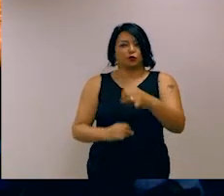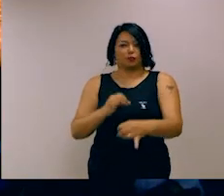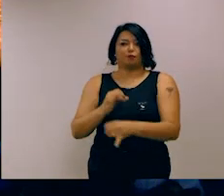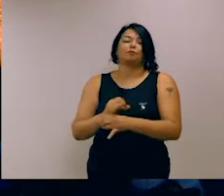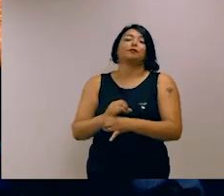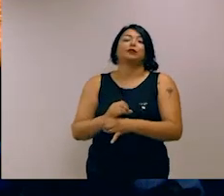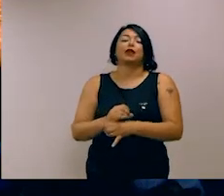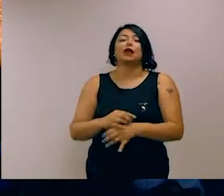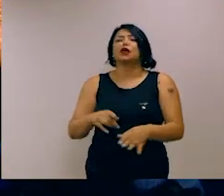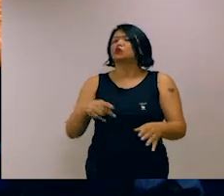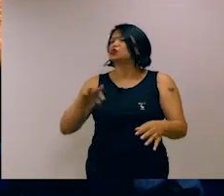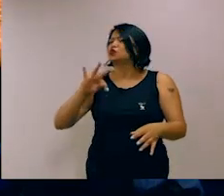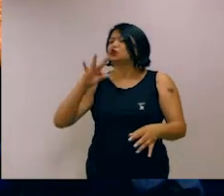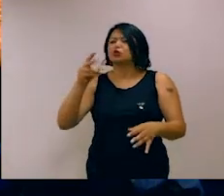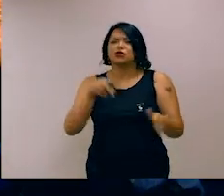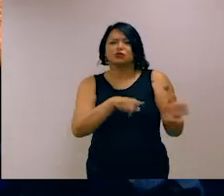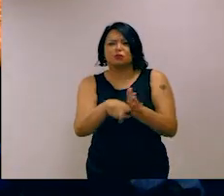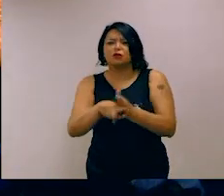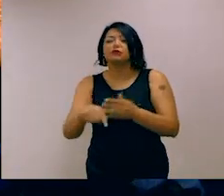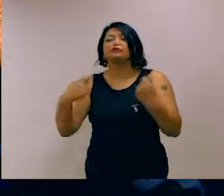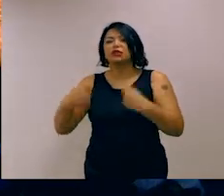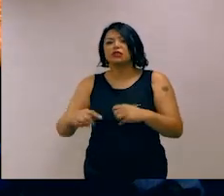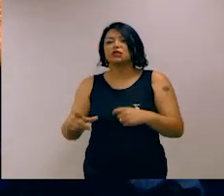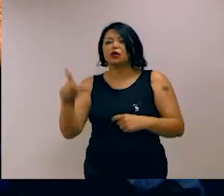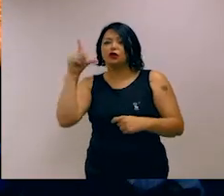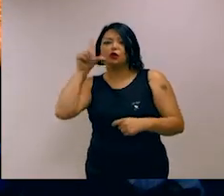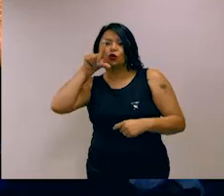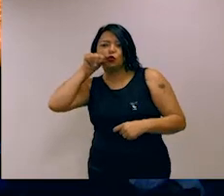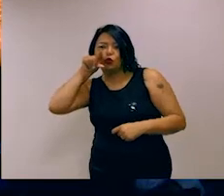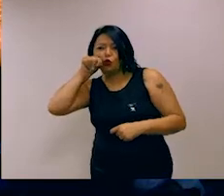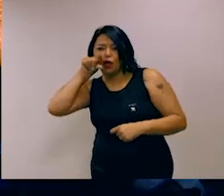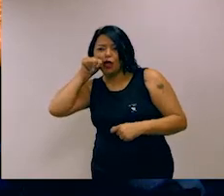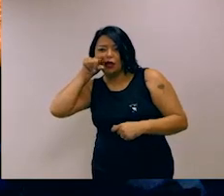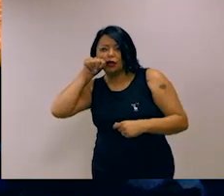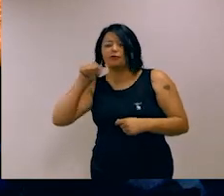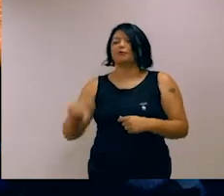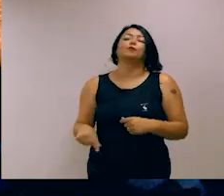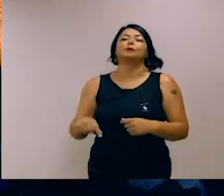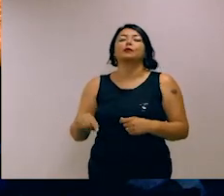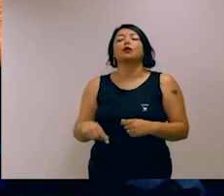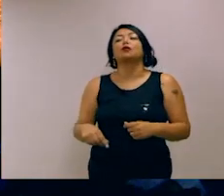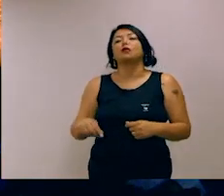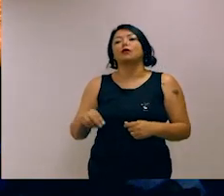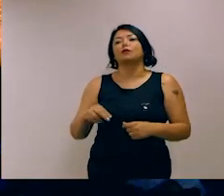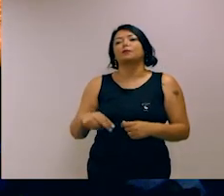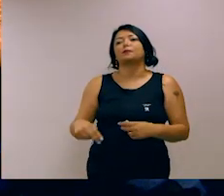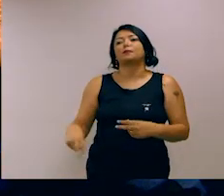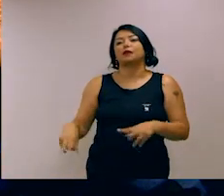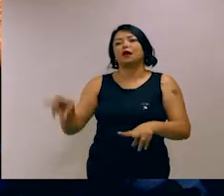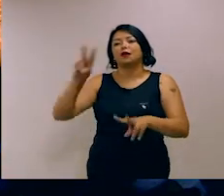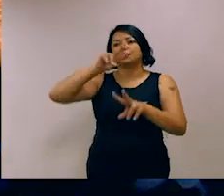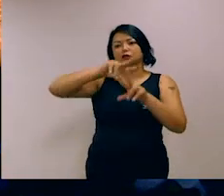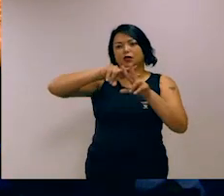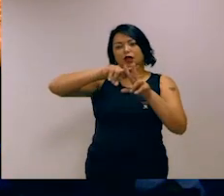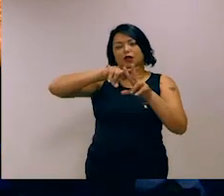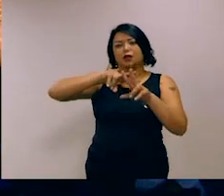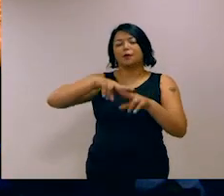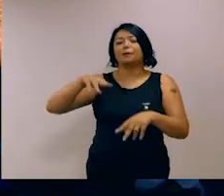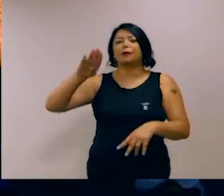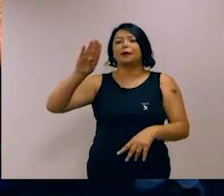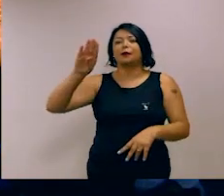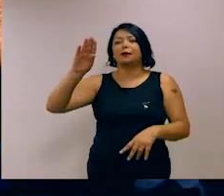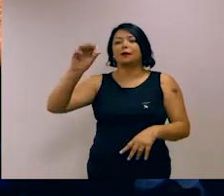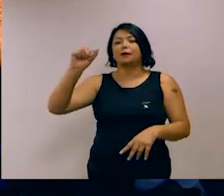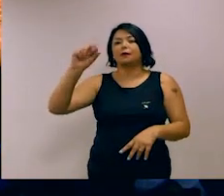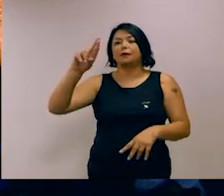the questions only through Twitter, Brazil, hashtag Brazil Digital. This is how you can